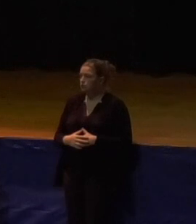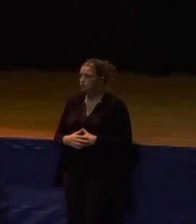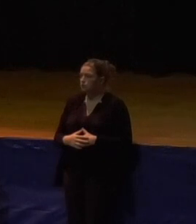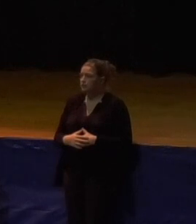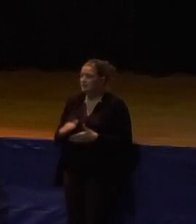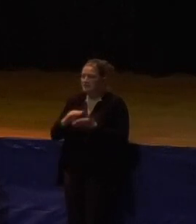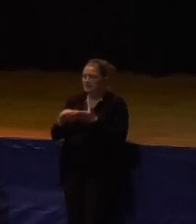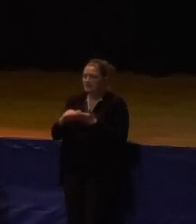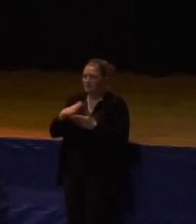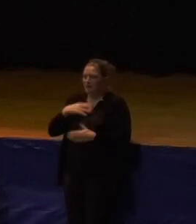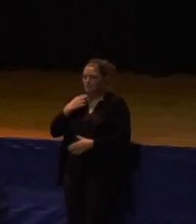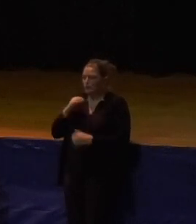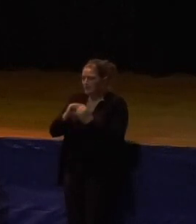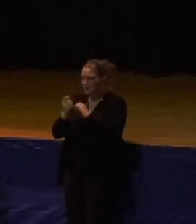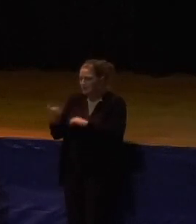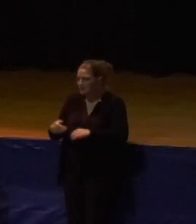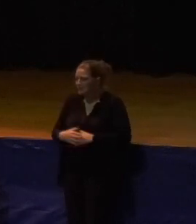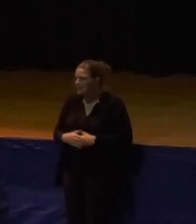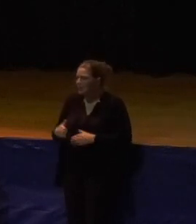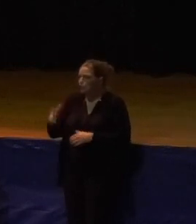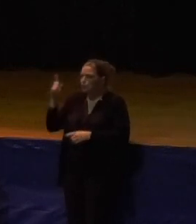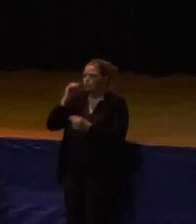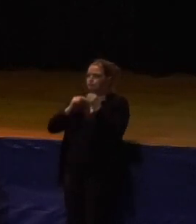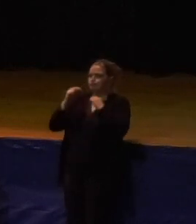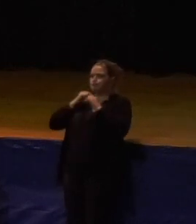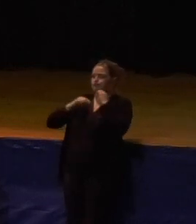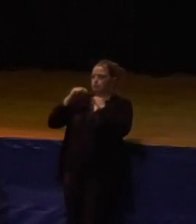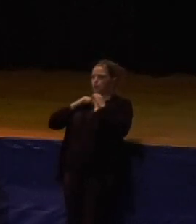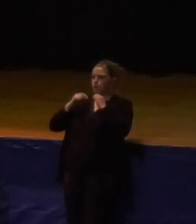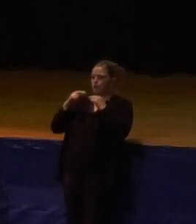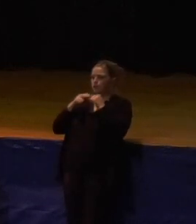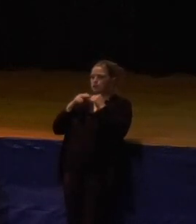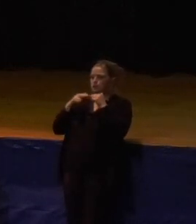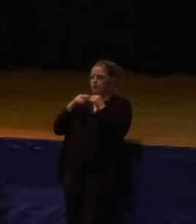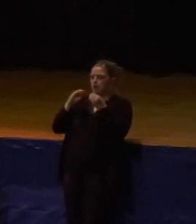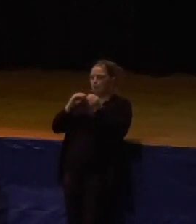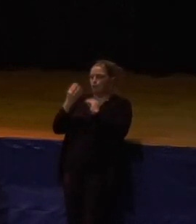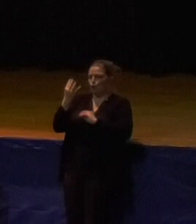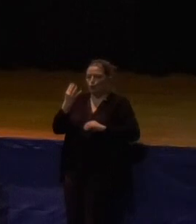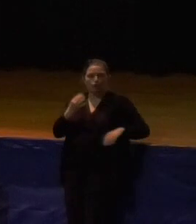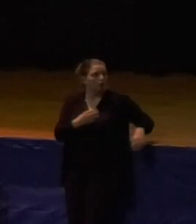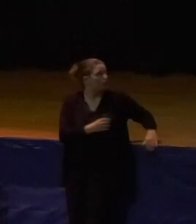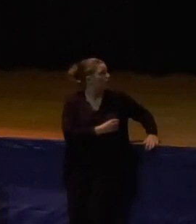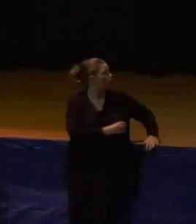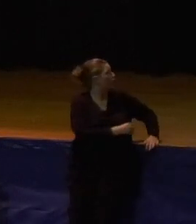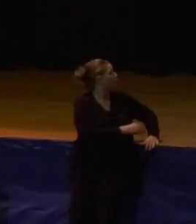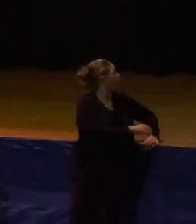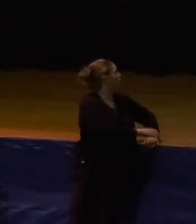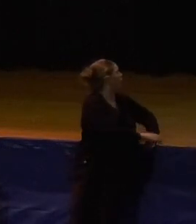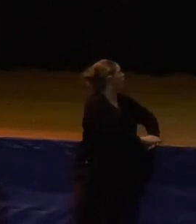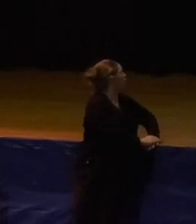Excuse my voice. How you doing? Can you go back to the number 4, that picture?